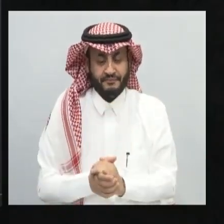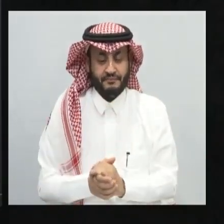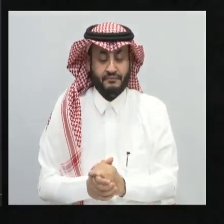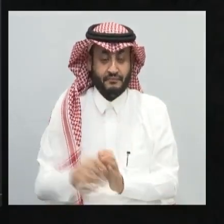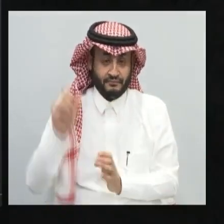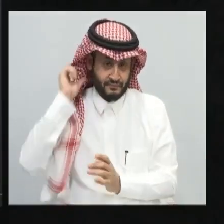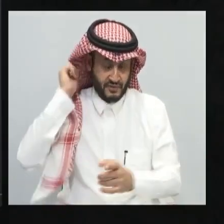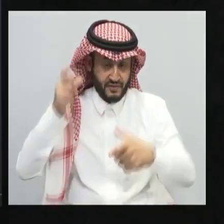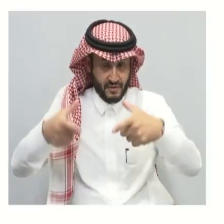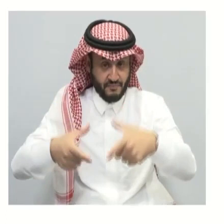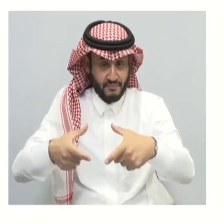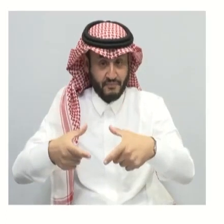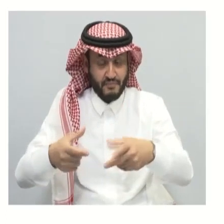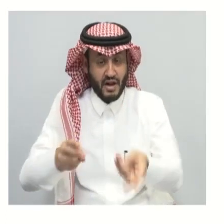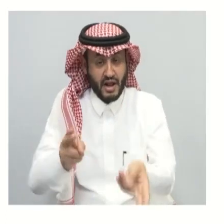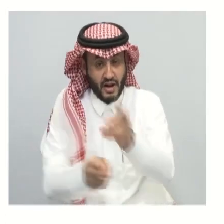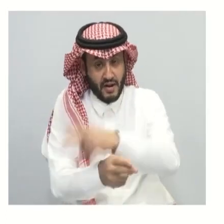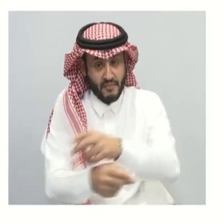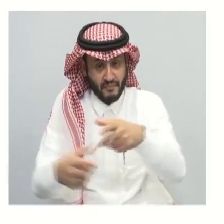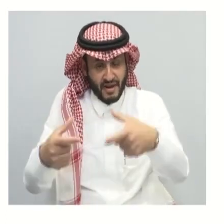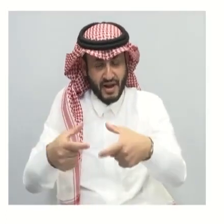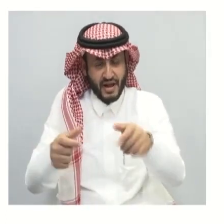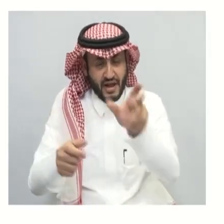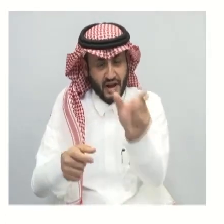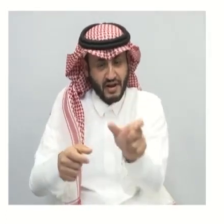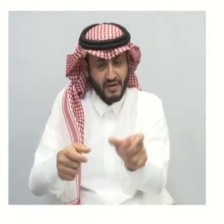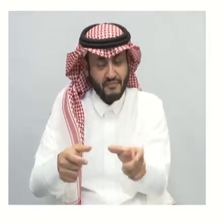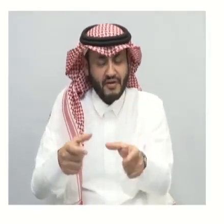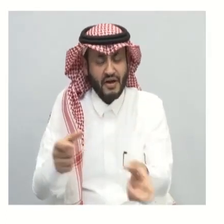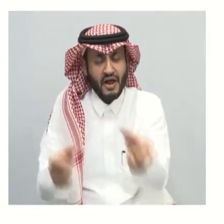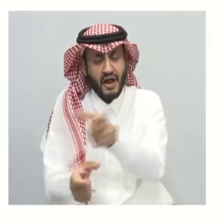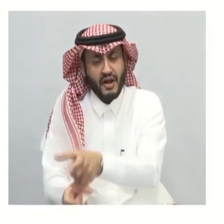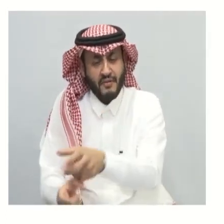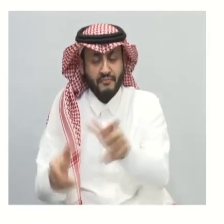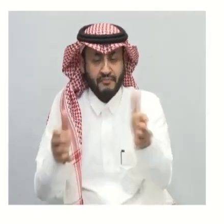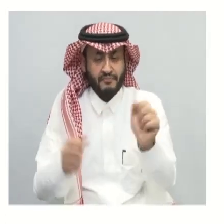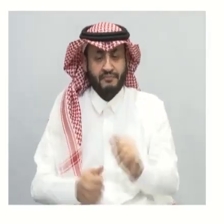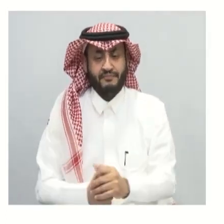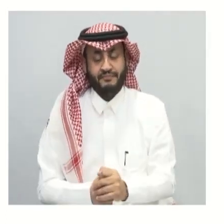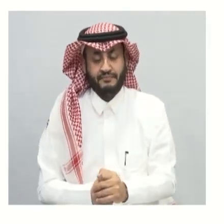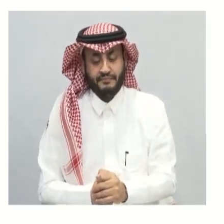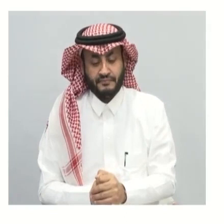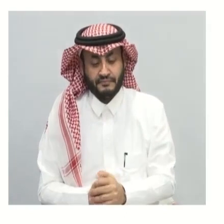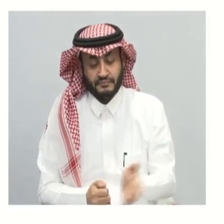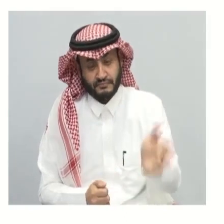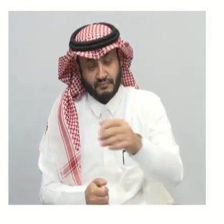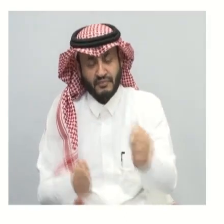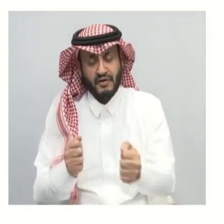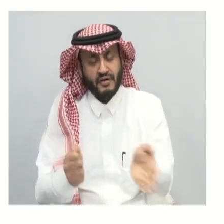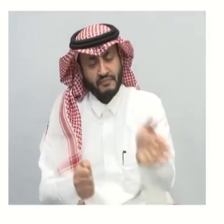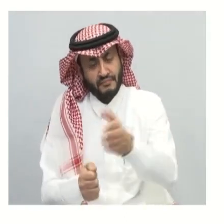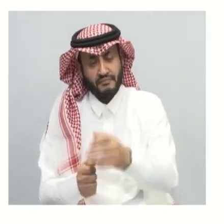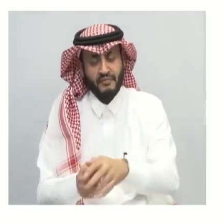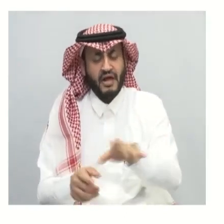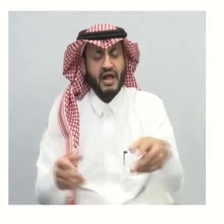also, the battery must be replaced. They will get you a new one. Another problem is related